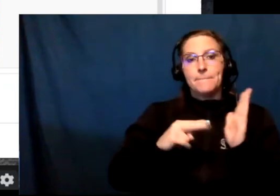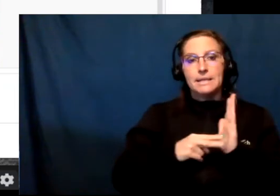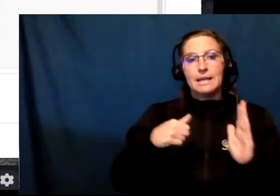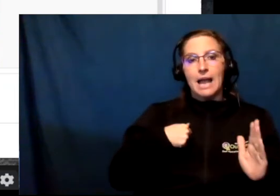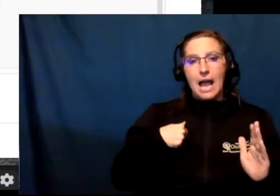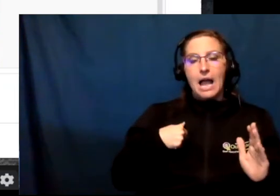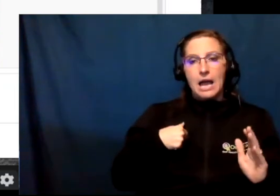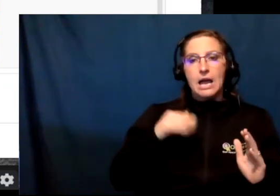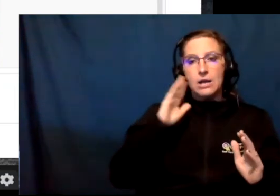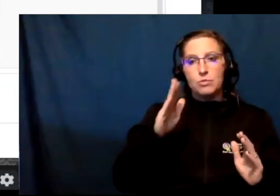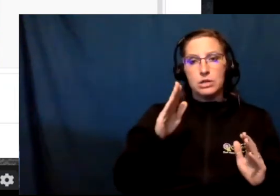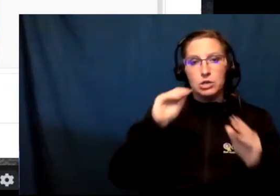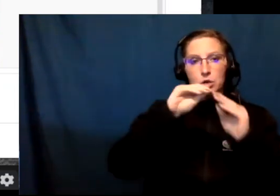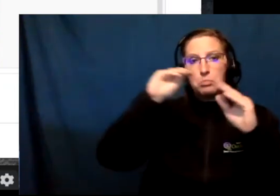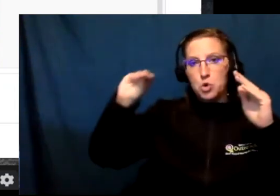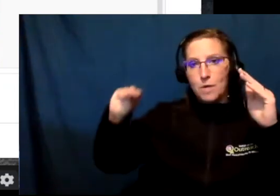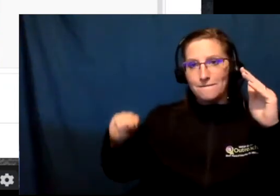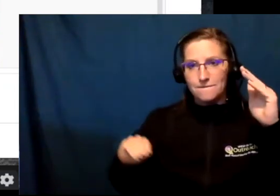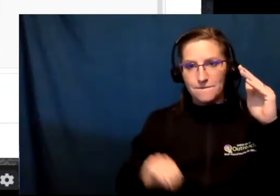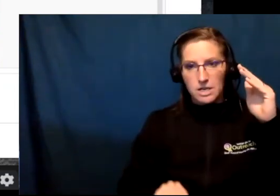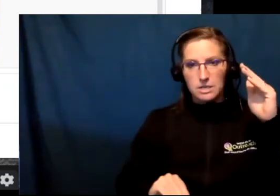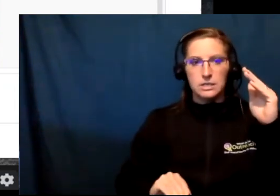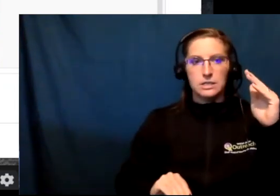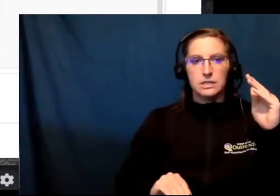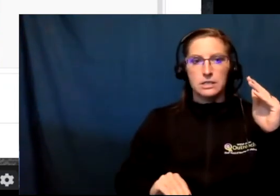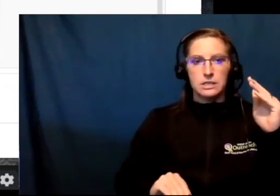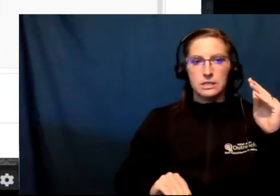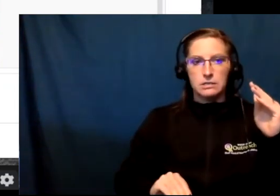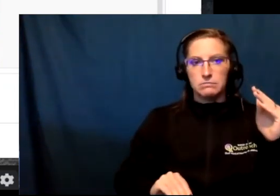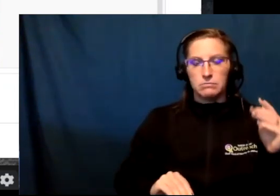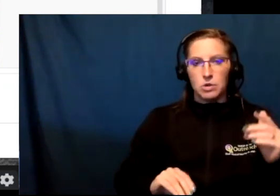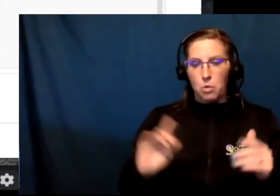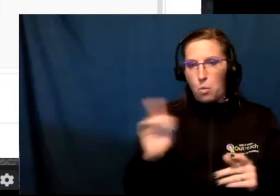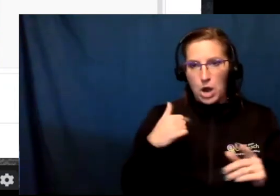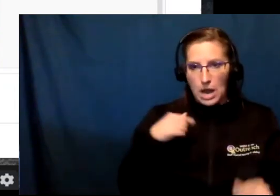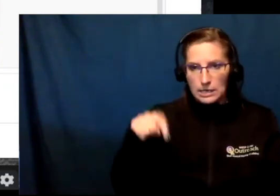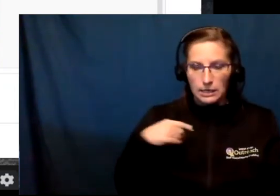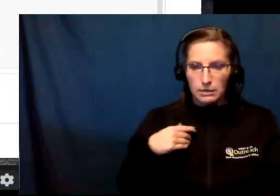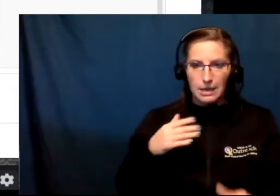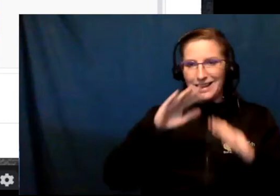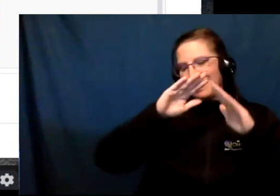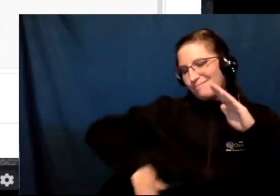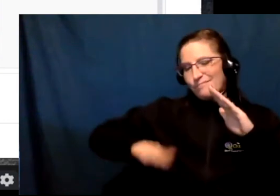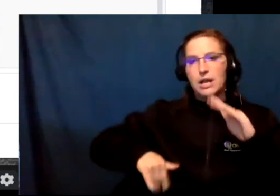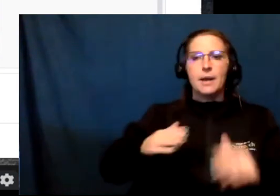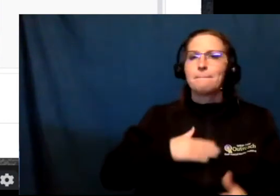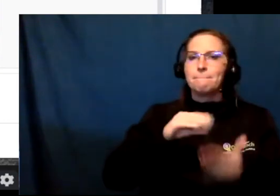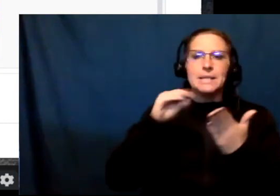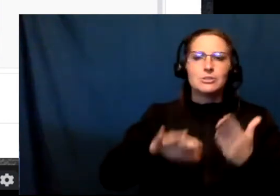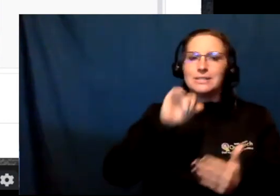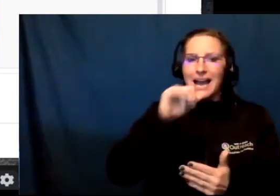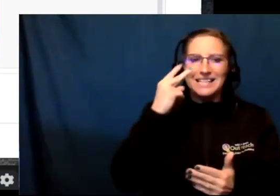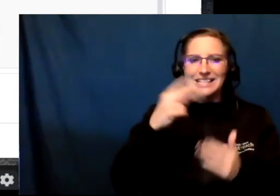just, move it down wherever I need to move it, just out of the way. My student never sees all